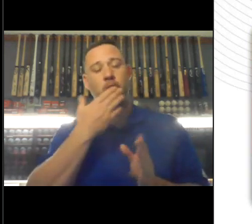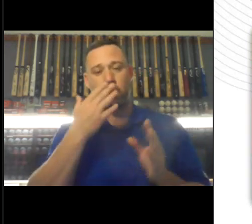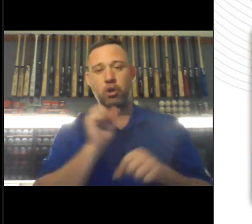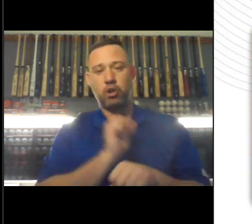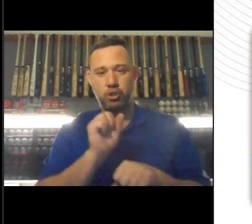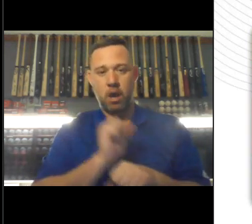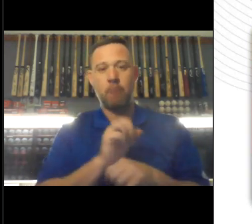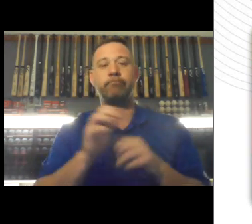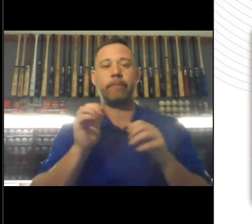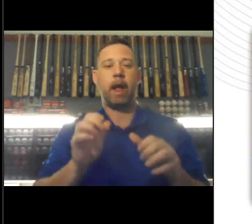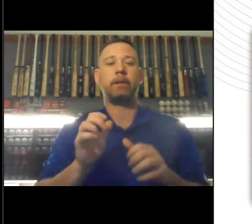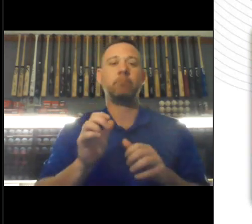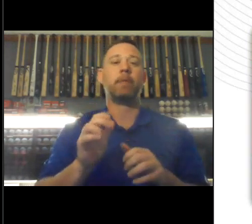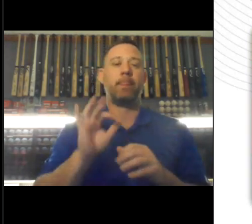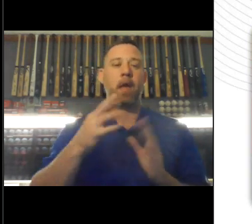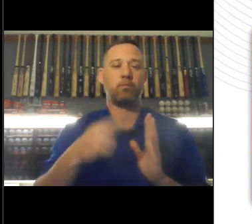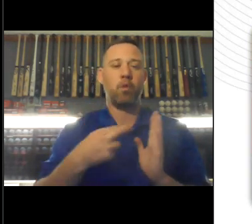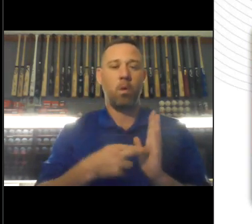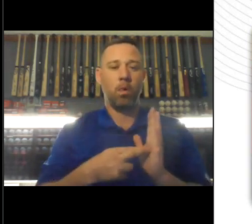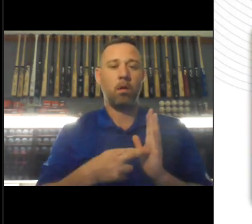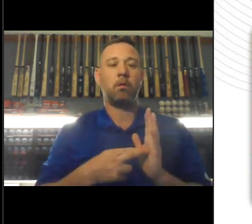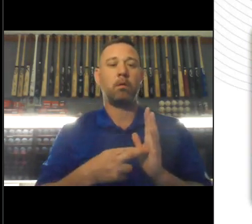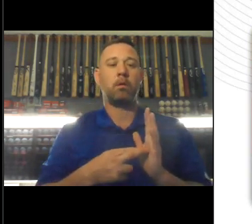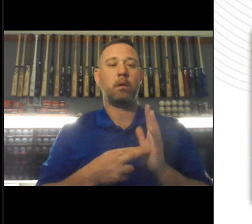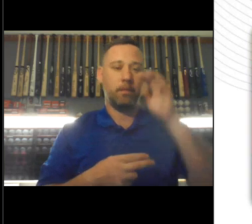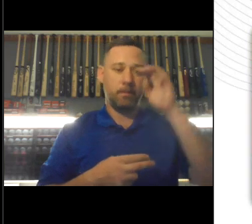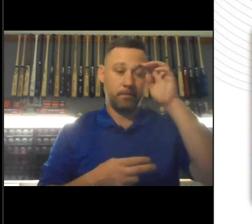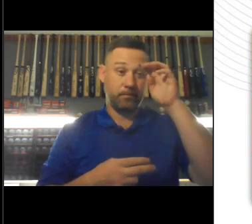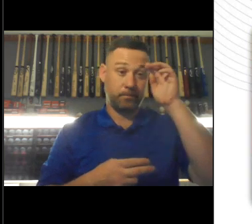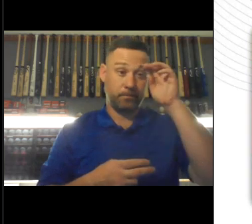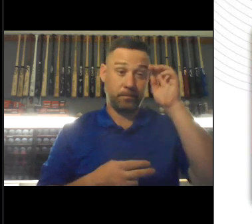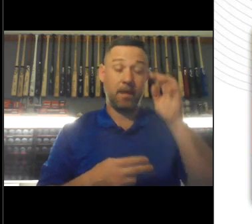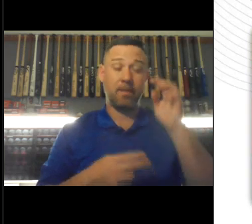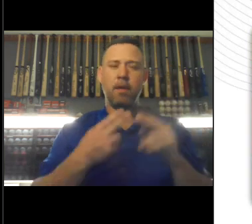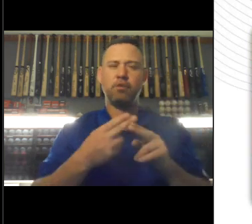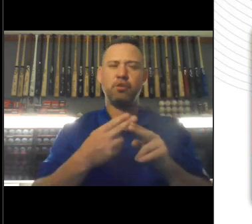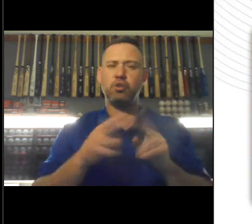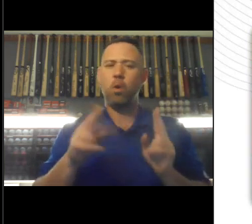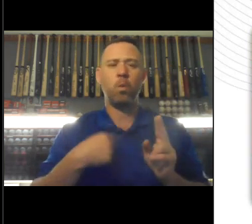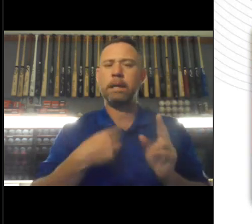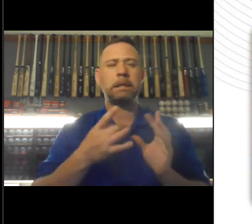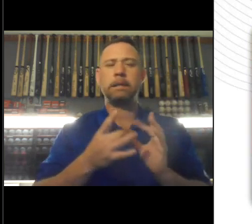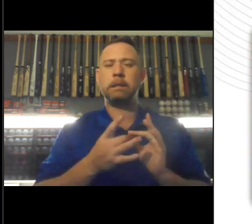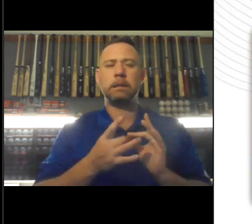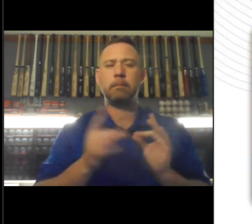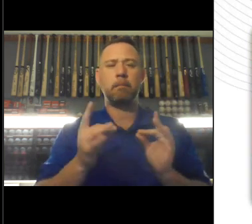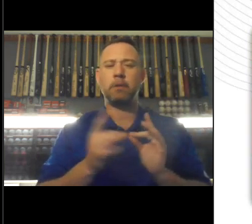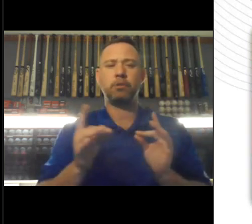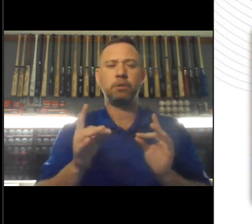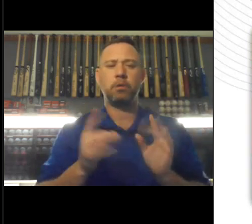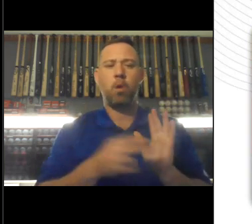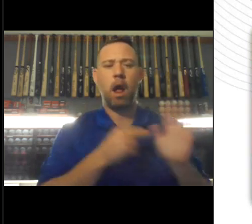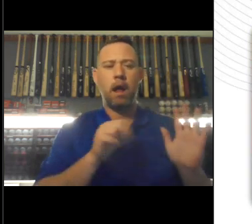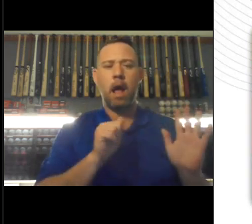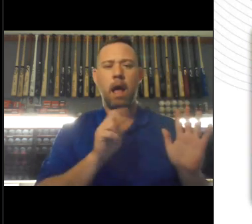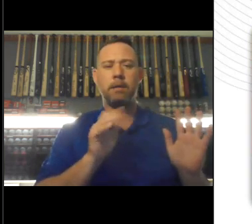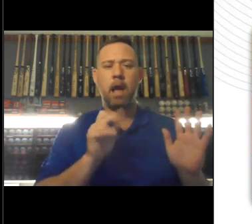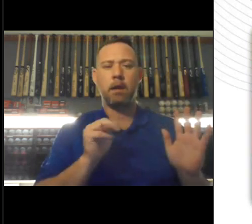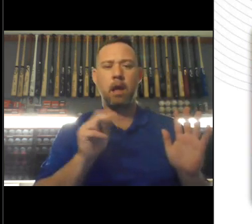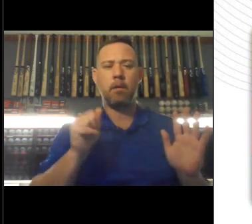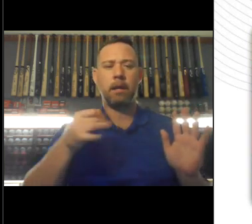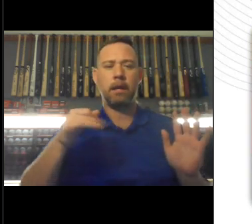acting in that capacity too. And then very briefly, we never did mention or highlight Adnan Mahia,